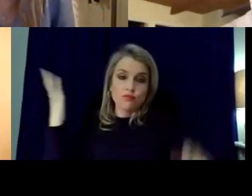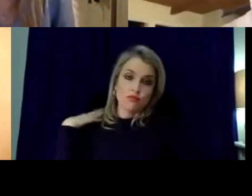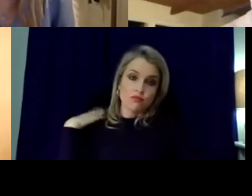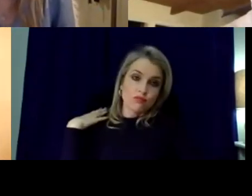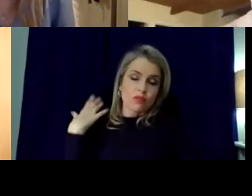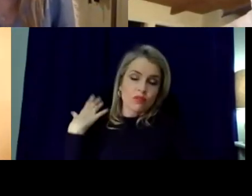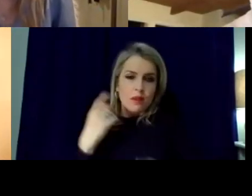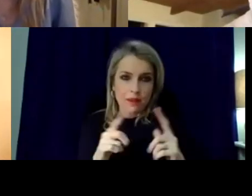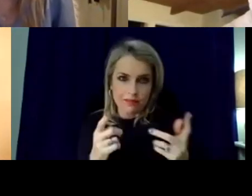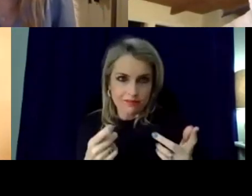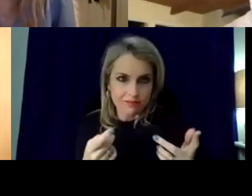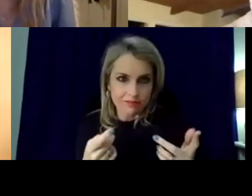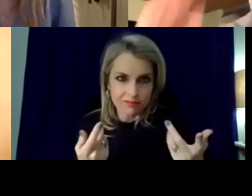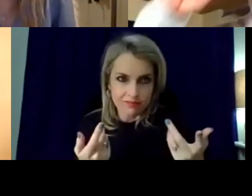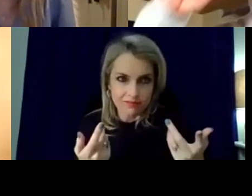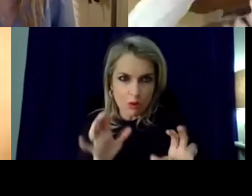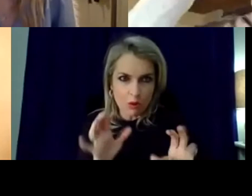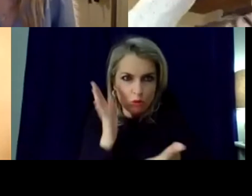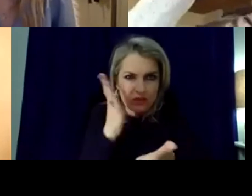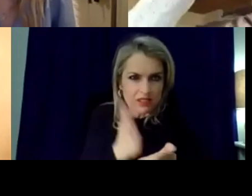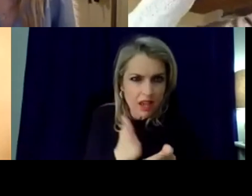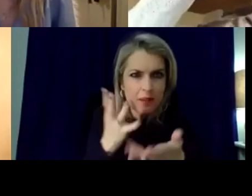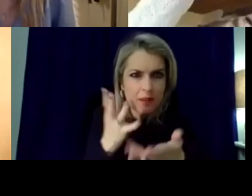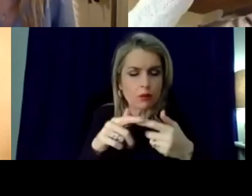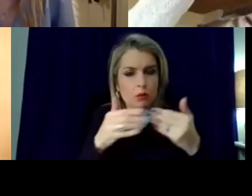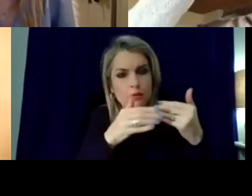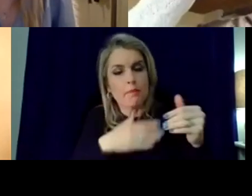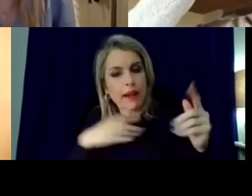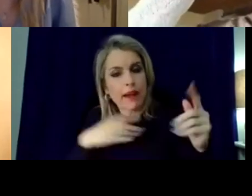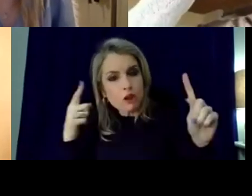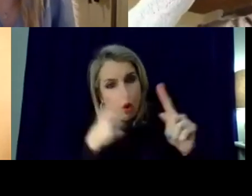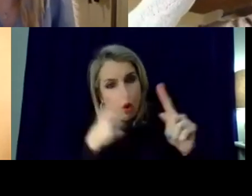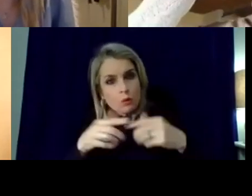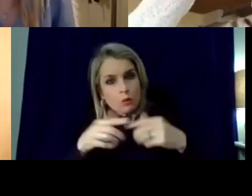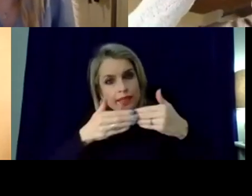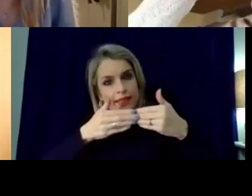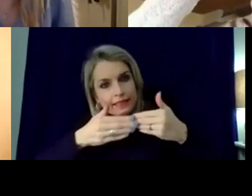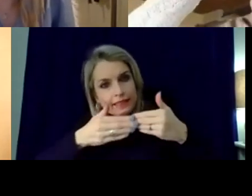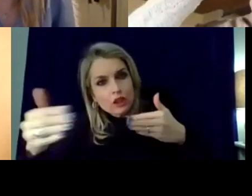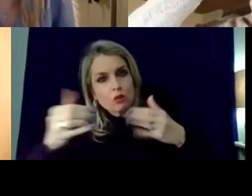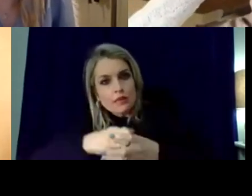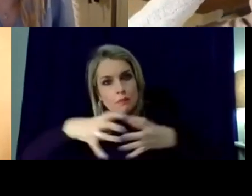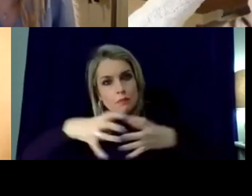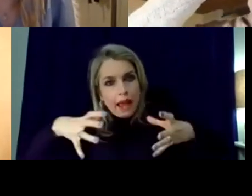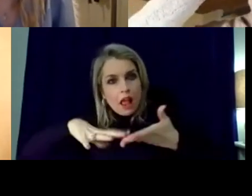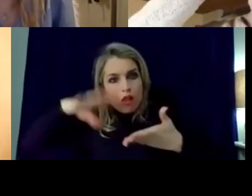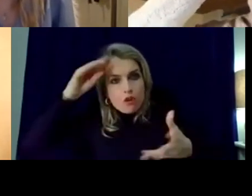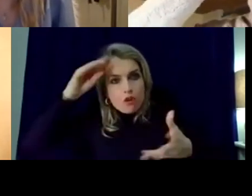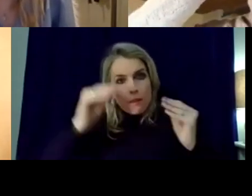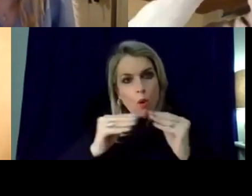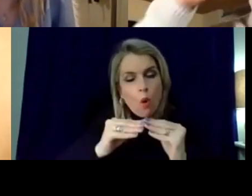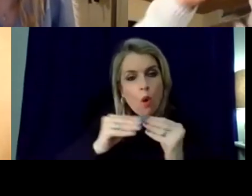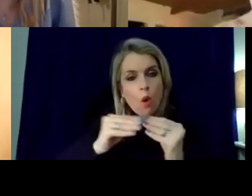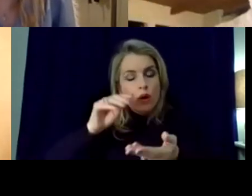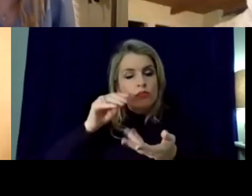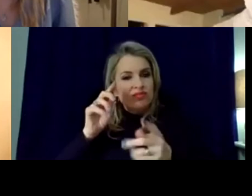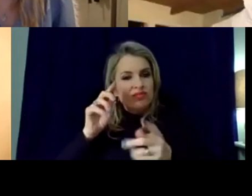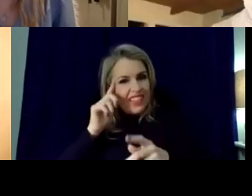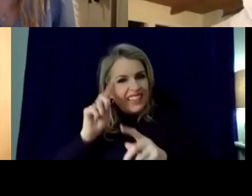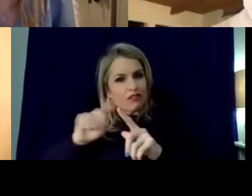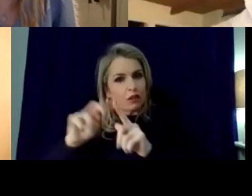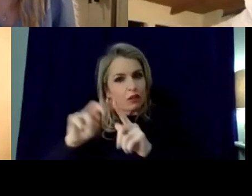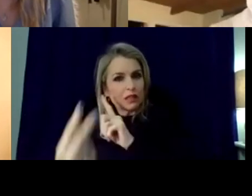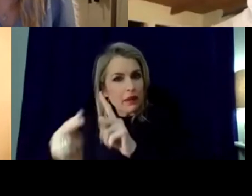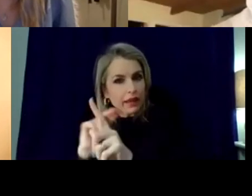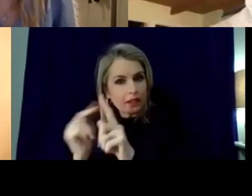also like, I don't want this to stop, you know, like my goal with it is to expand it and learn more about it and think about different angles of it. And